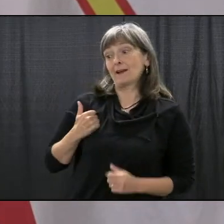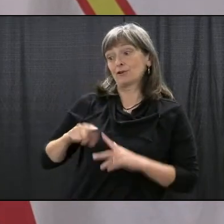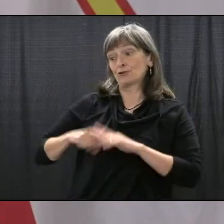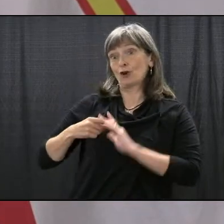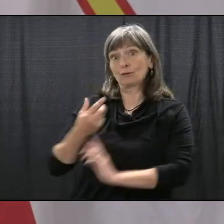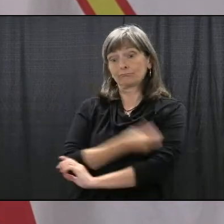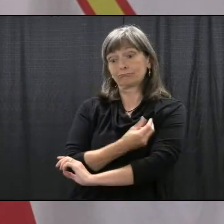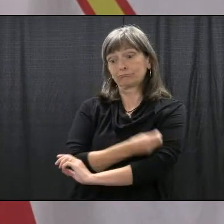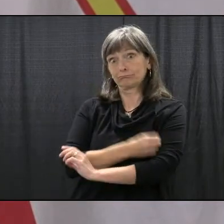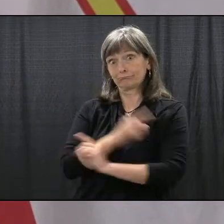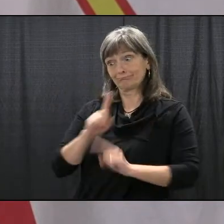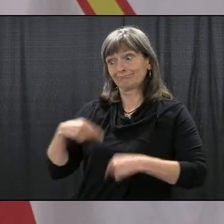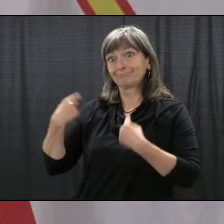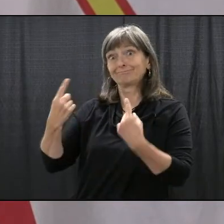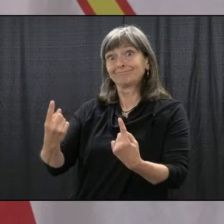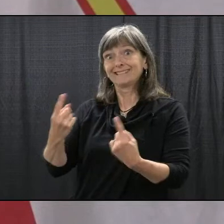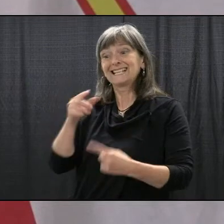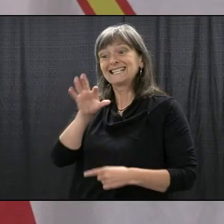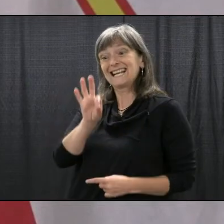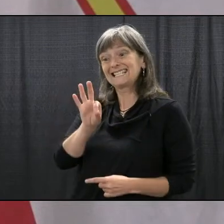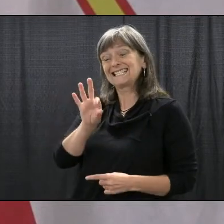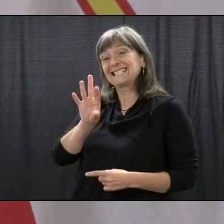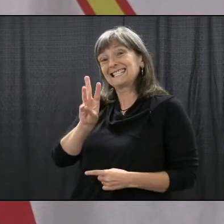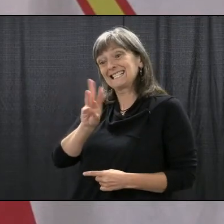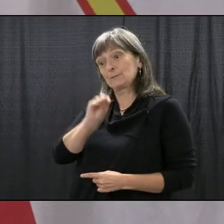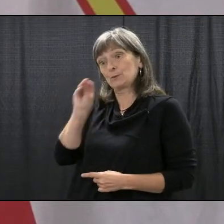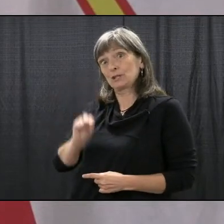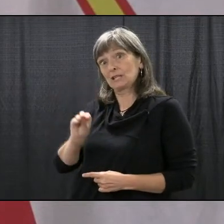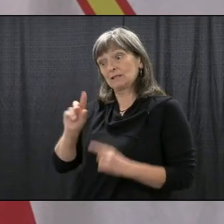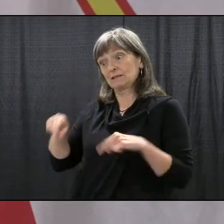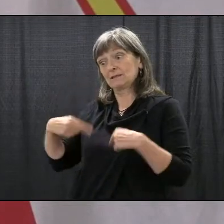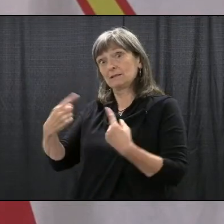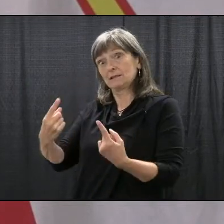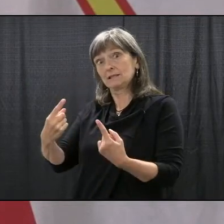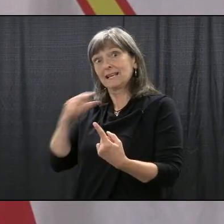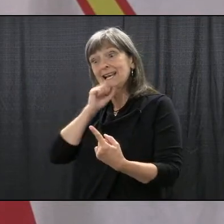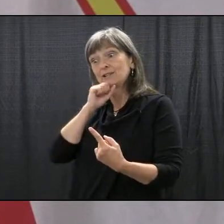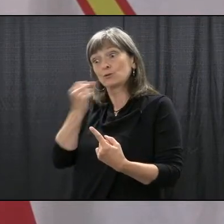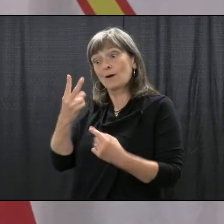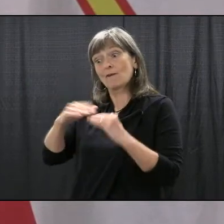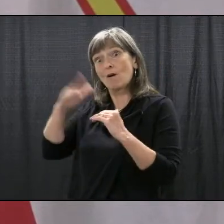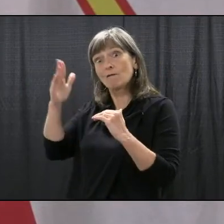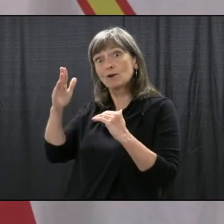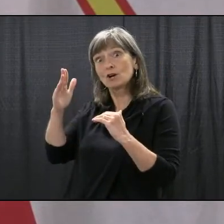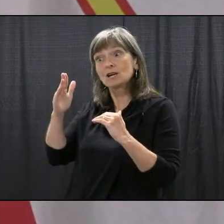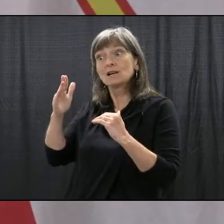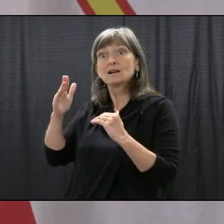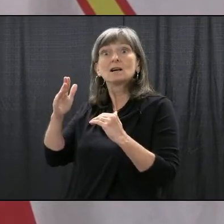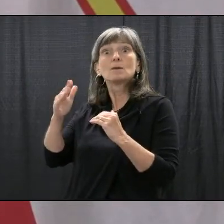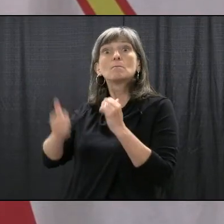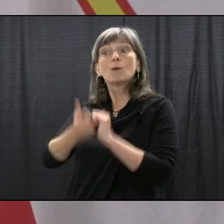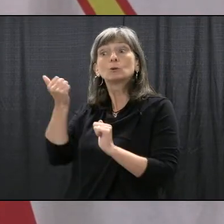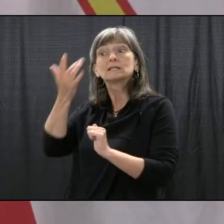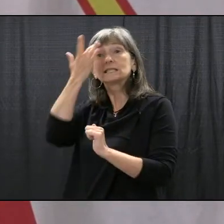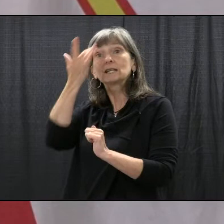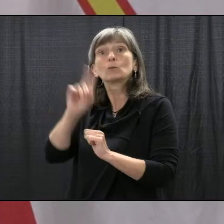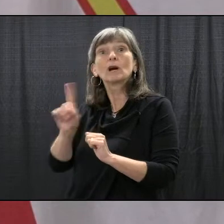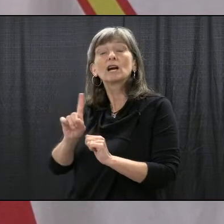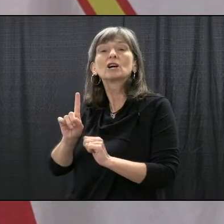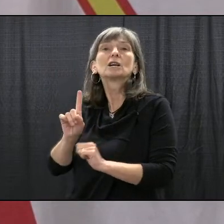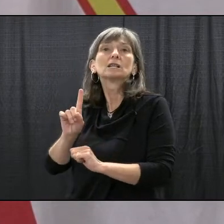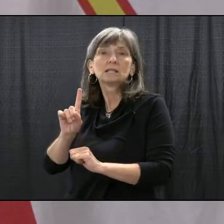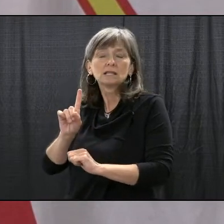of cases reported to the Public Health Agency of Canada in those 12 and older were in unvaccinated individuals. So our